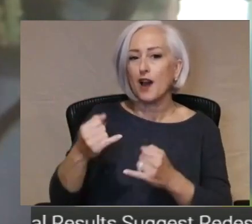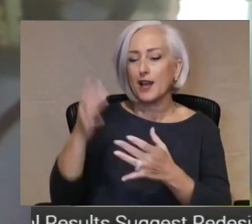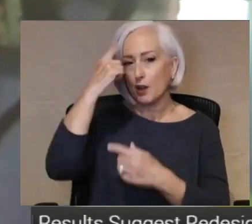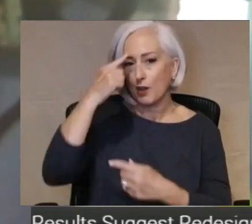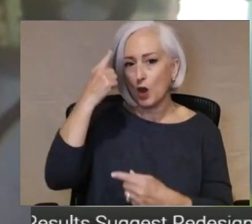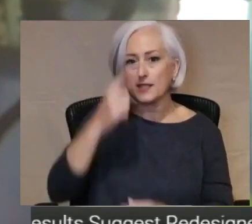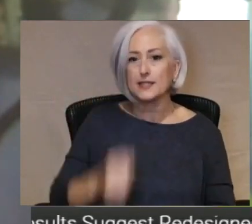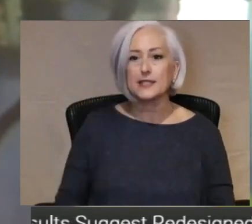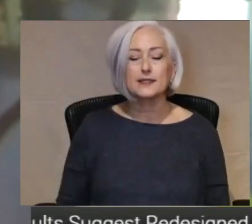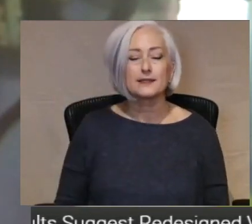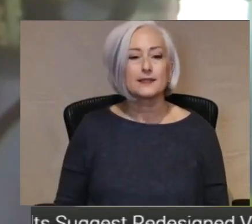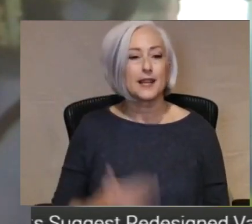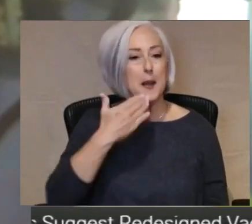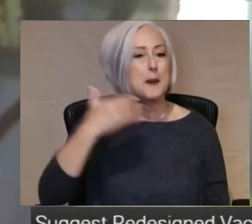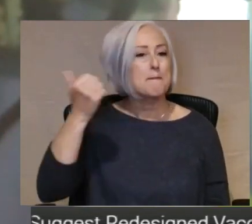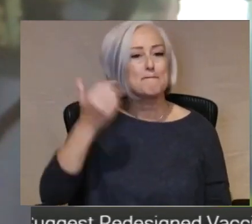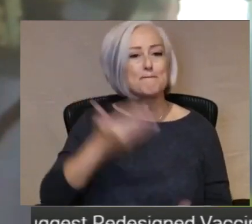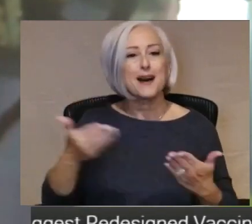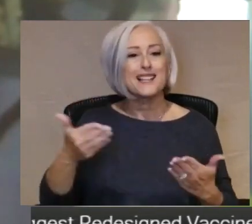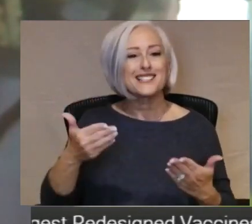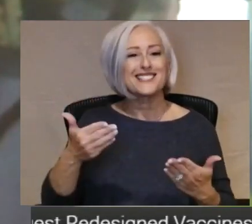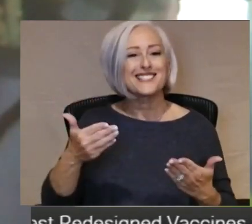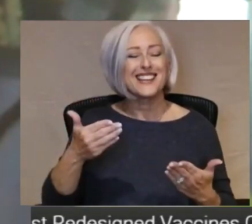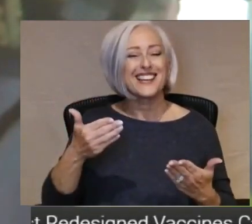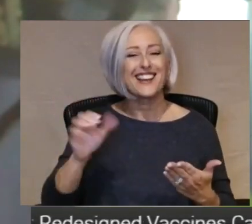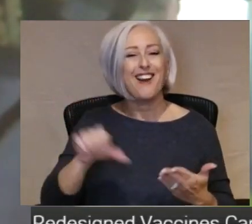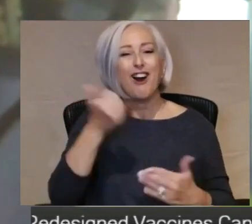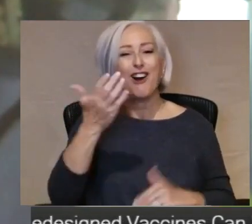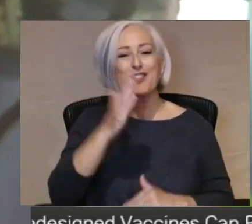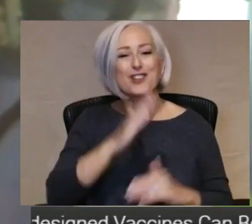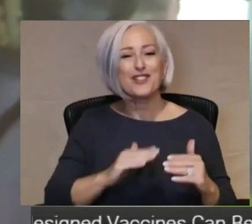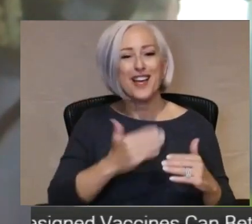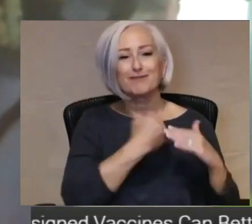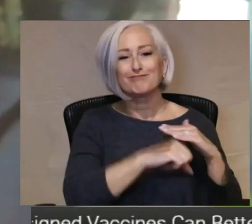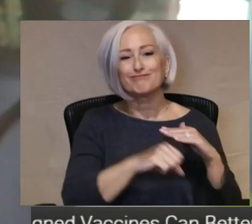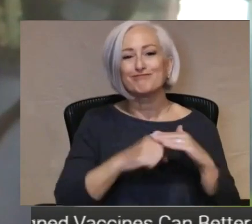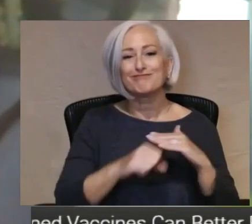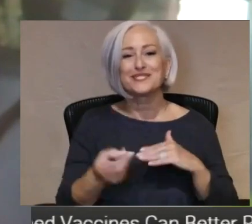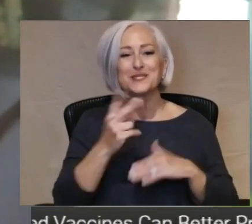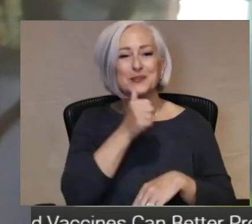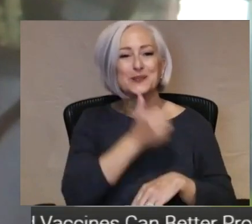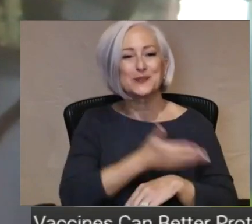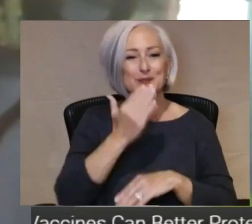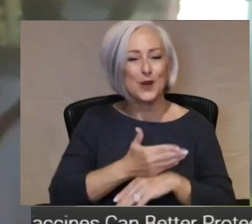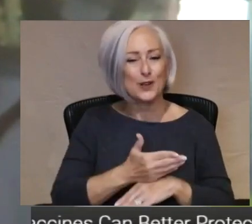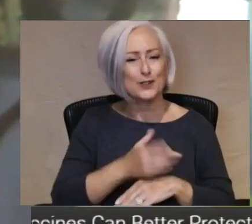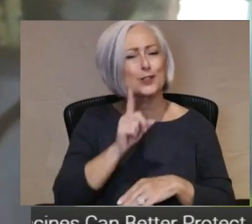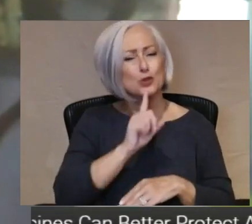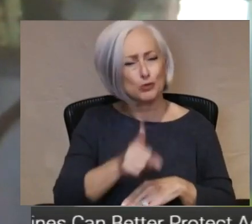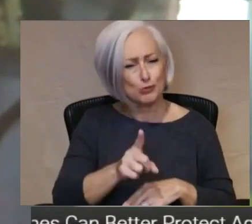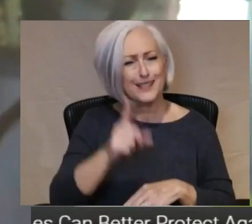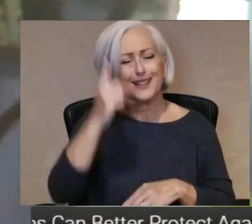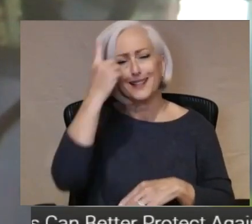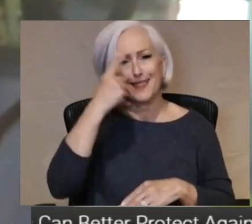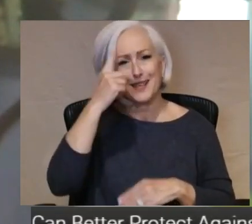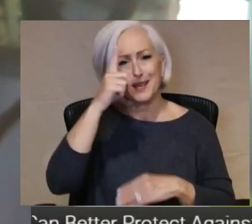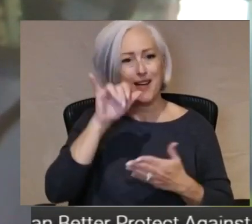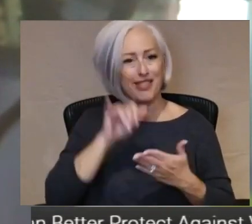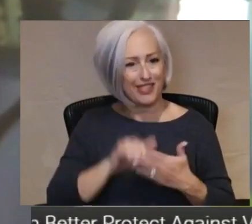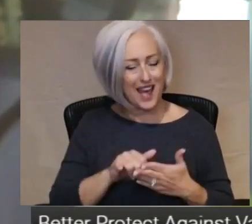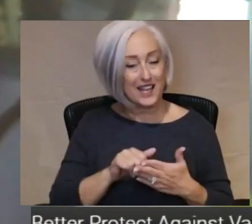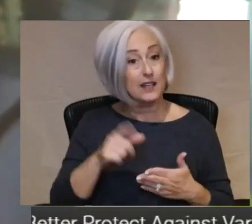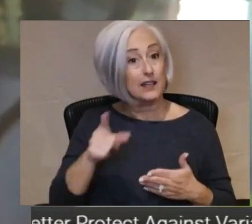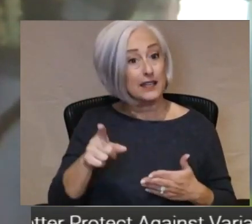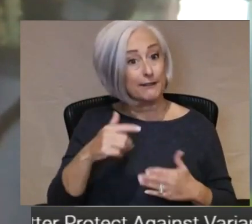say it's the best thing other than having my 2 daughters that I ever did. And I really think people should think about doing this. If you've